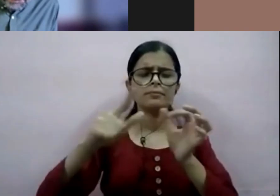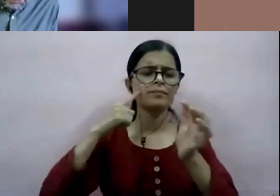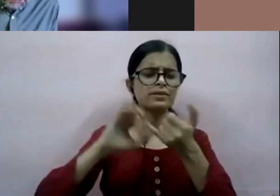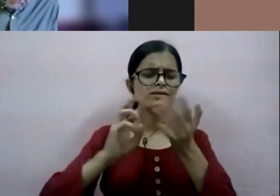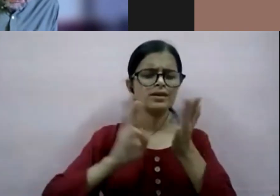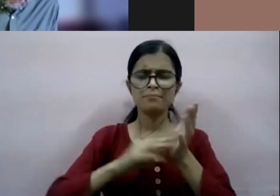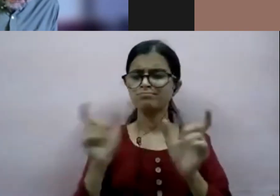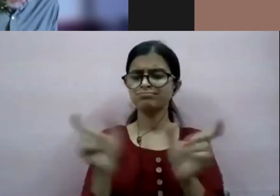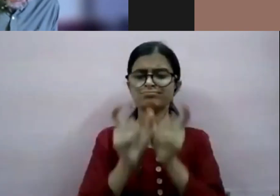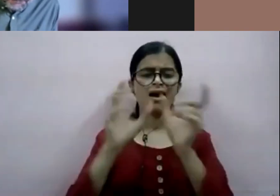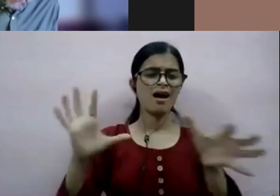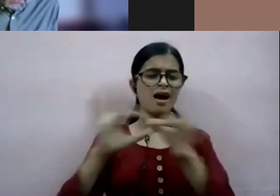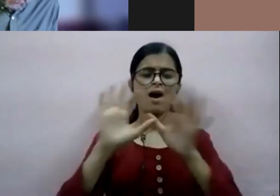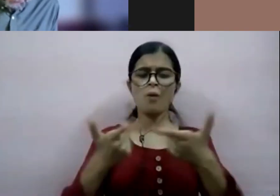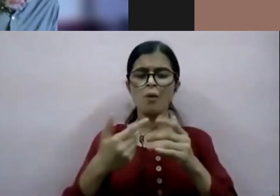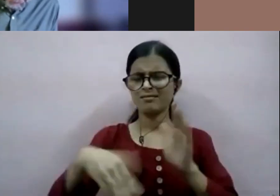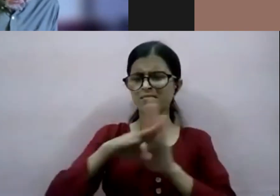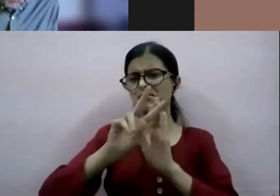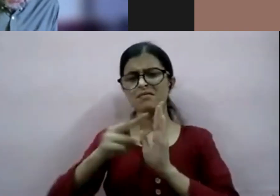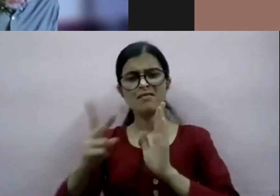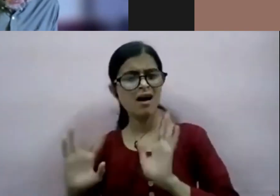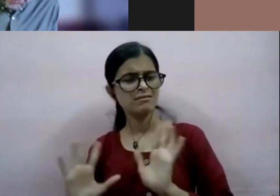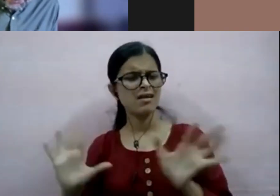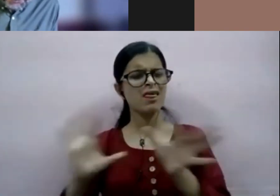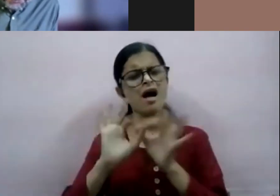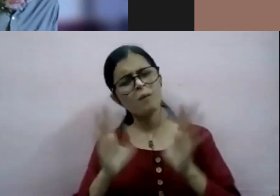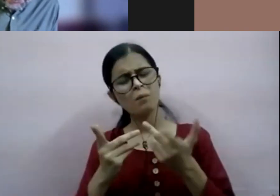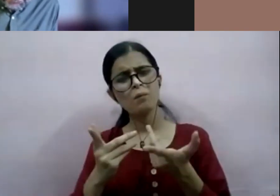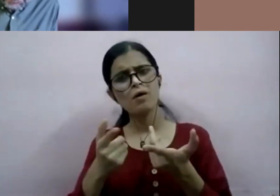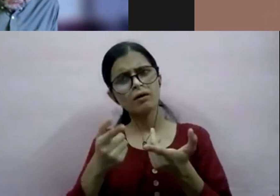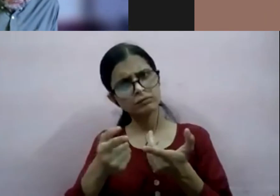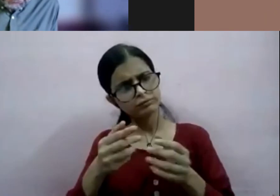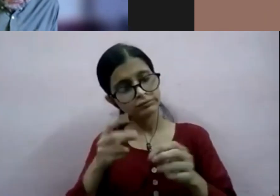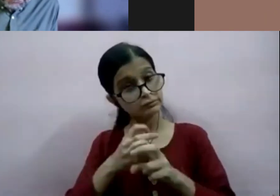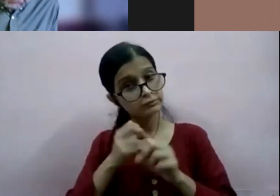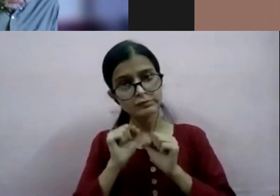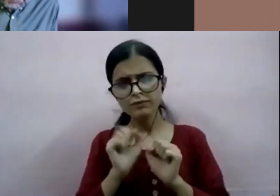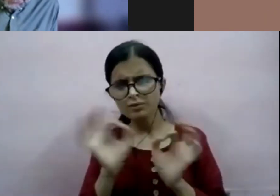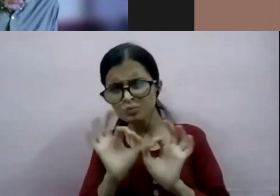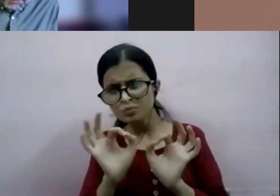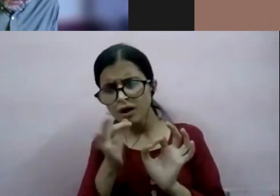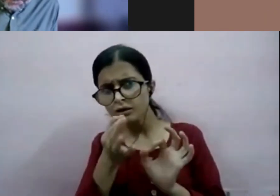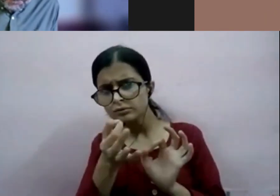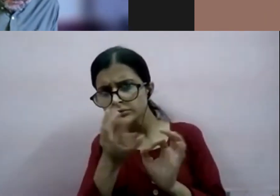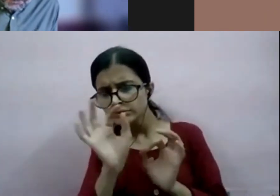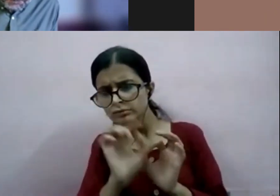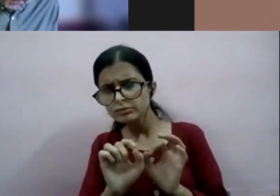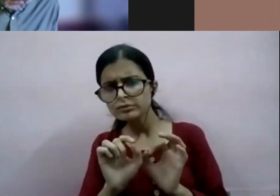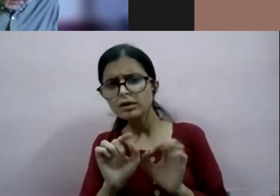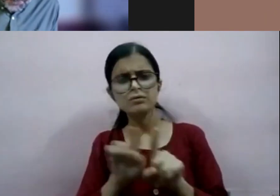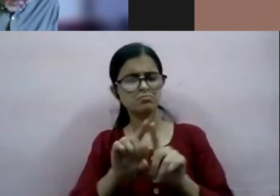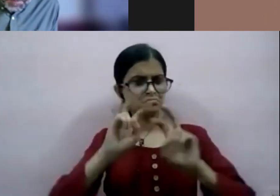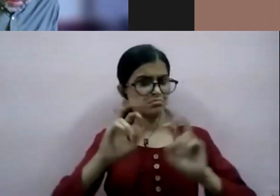are different levels. So, I mean, doesn't it make it difficult to actually do empirical